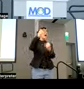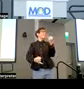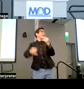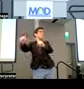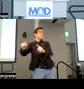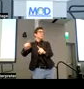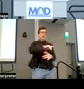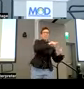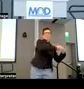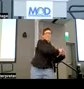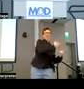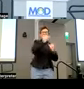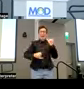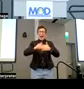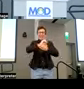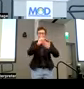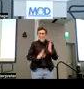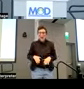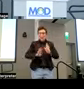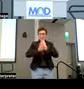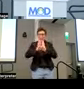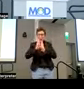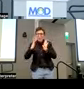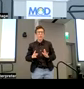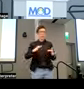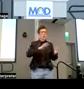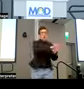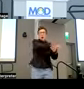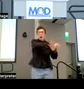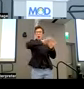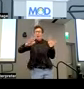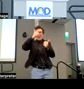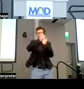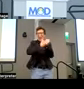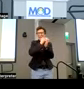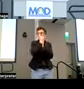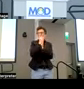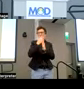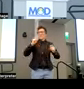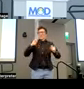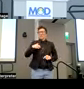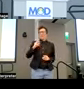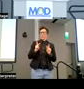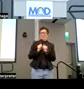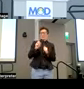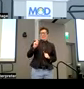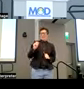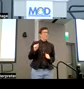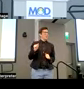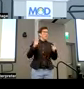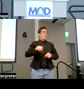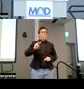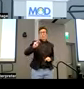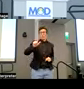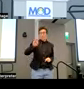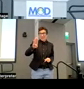as designers, as developers, as before it's designed as thinkers of the idea. And that's really what happened with Major League Baseball.